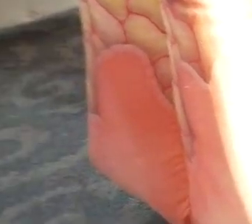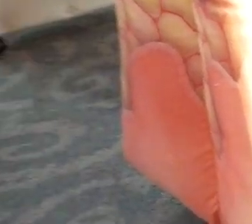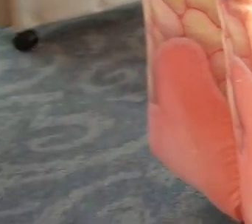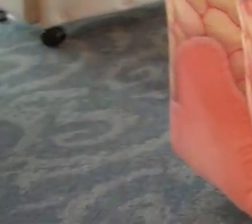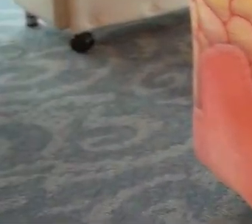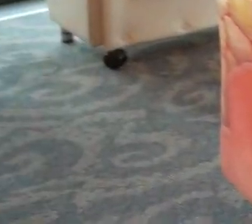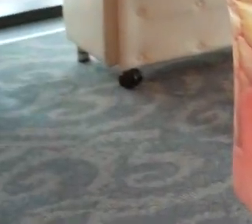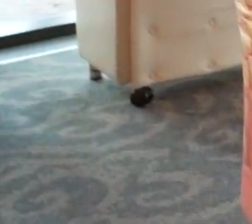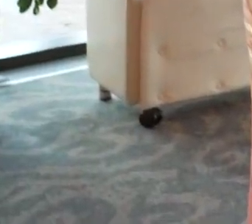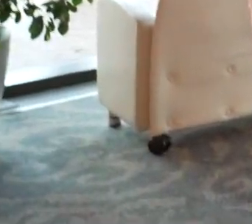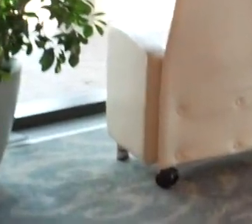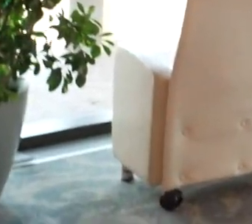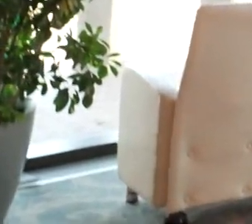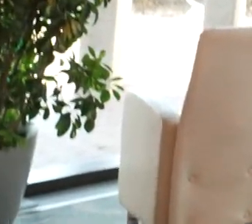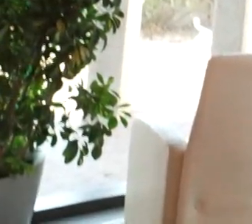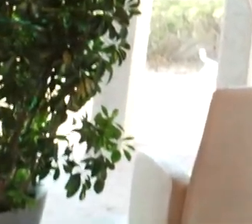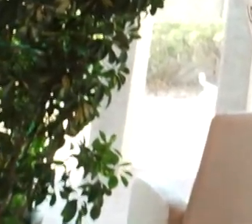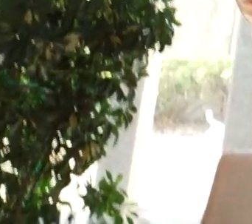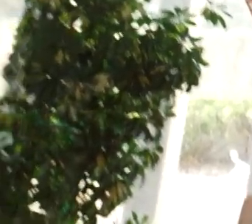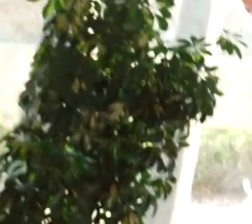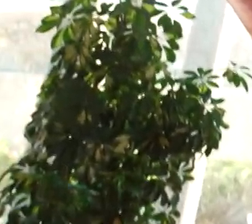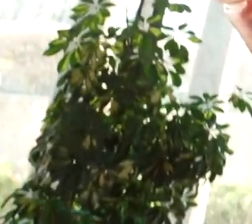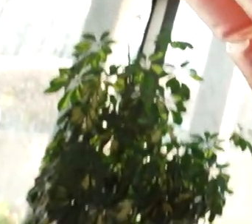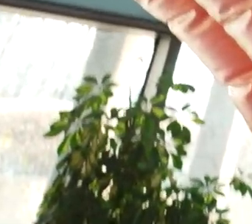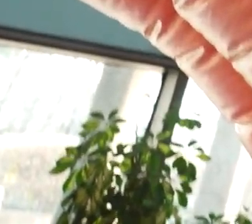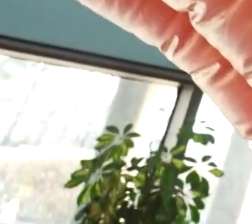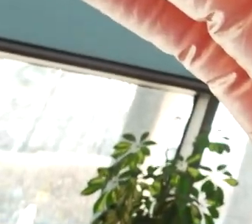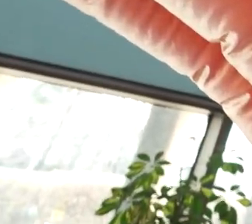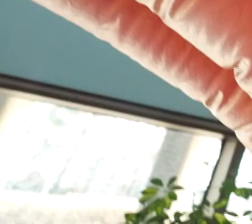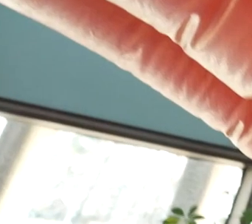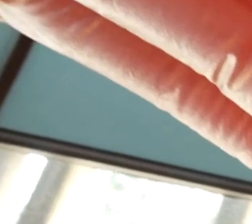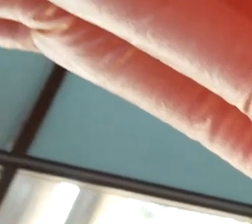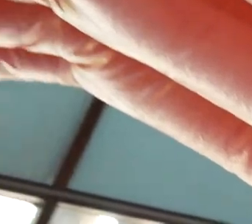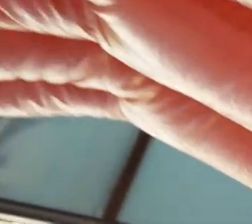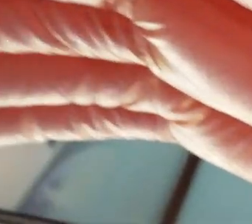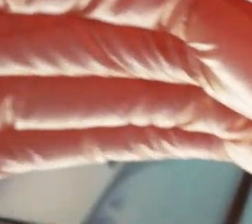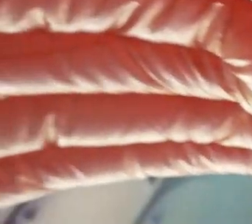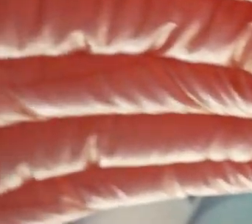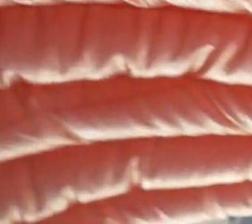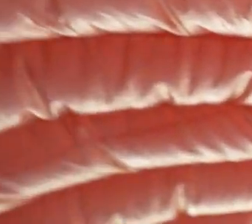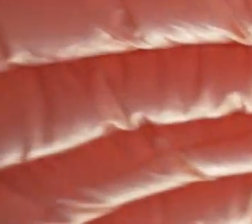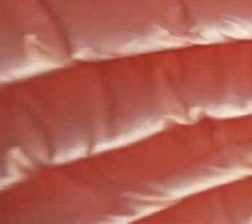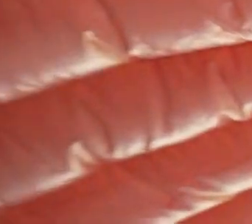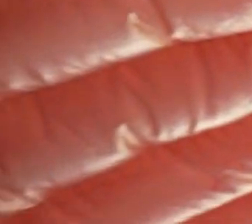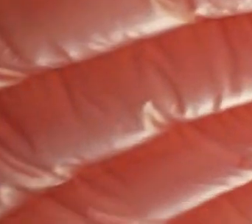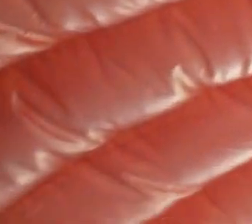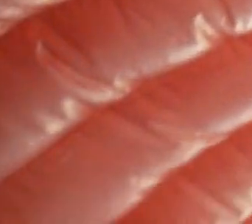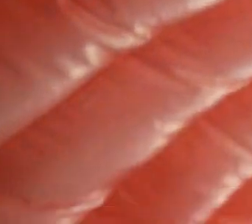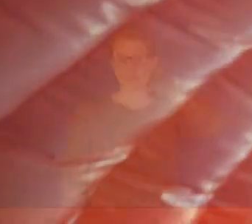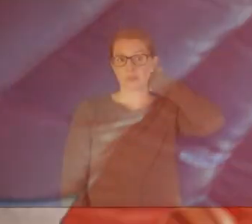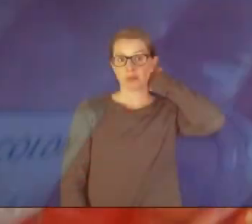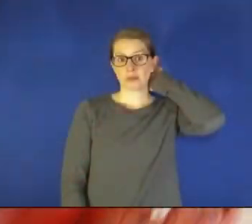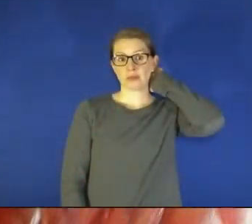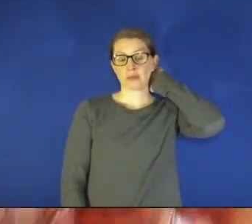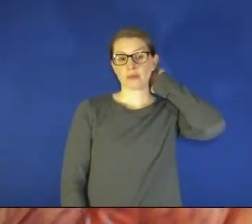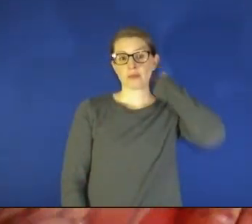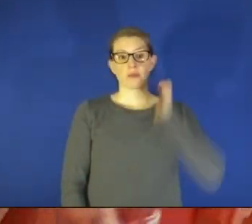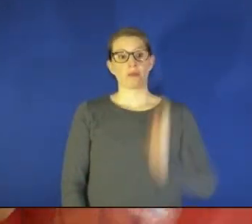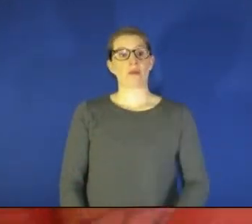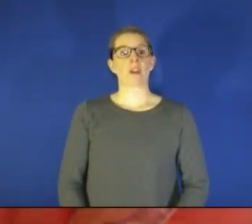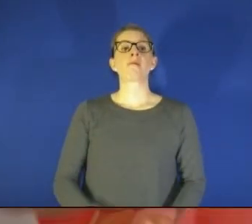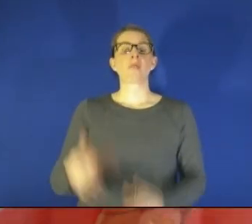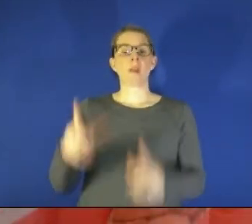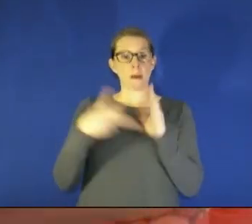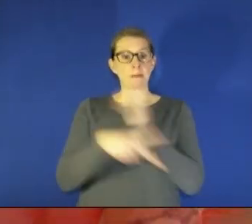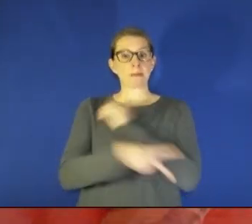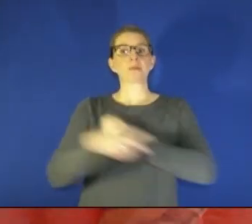at the various displays inside this inflatable colon. And yes, we're going to tell you the backstory of the stolen colon.